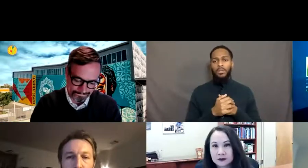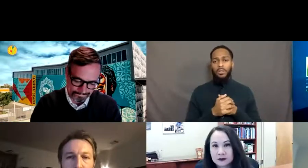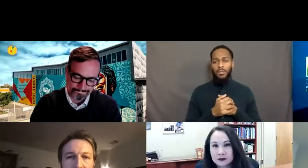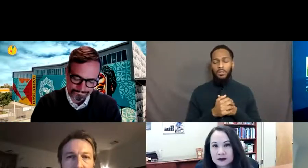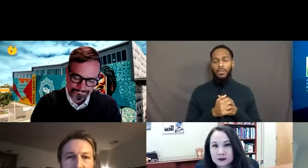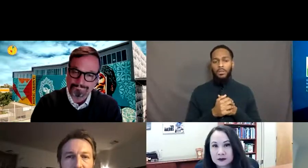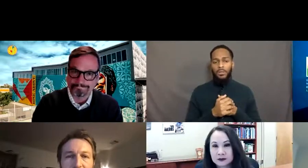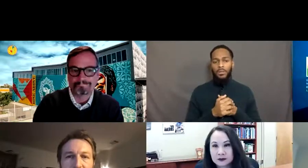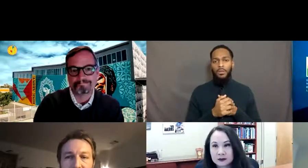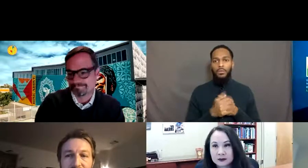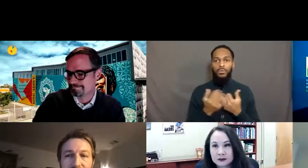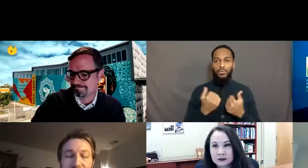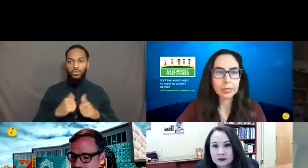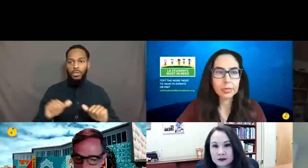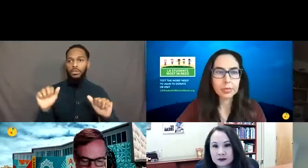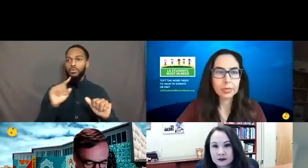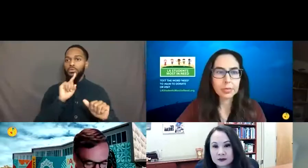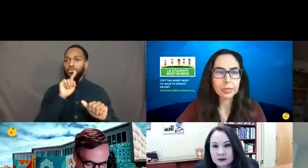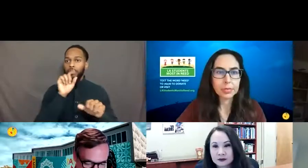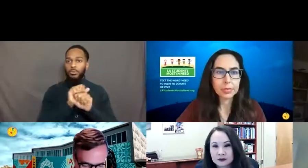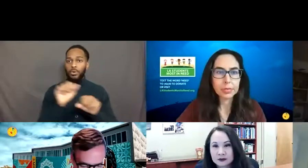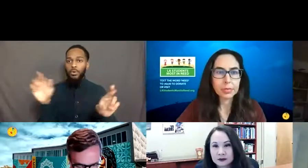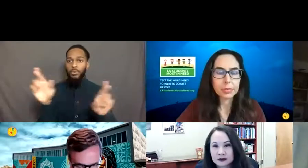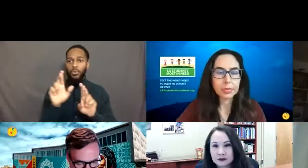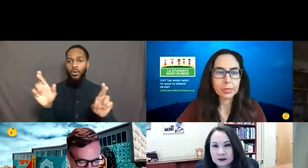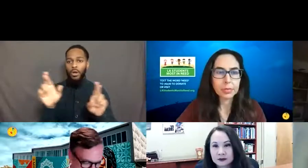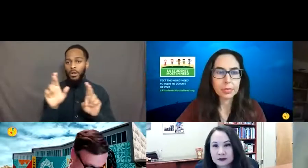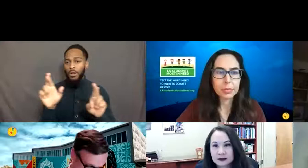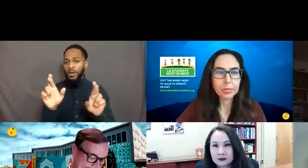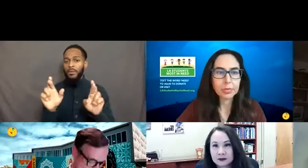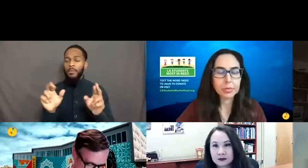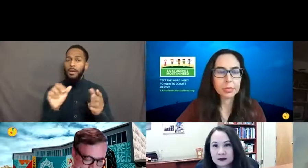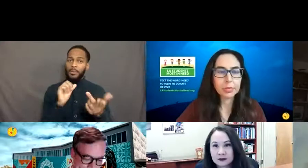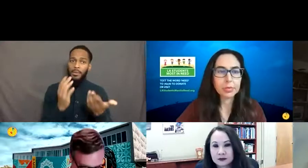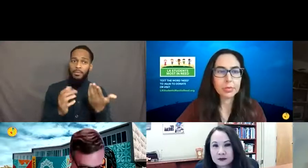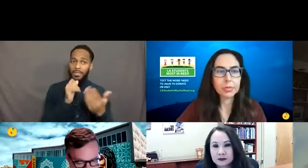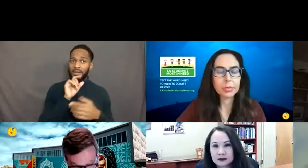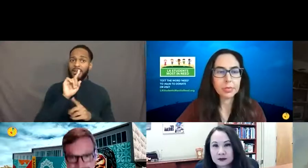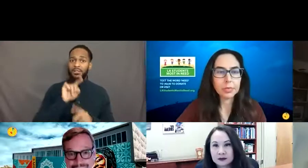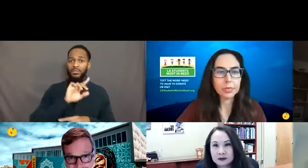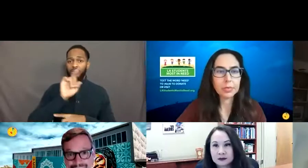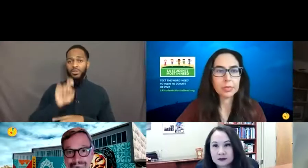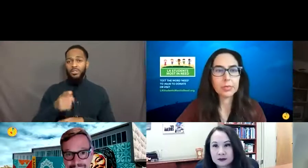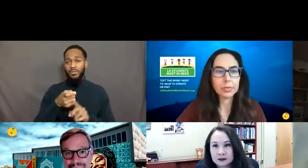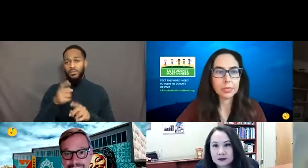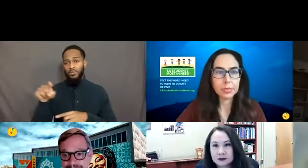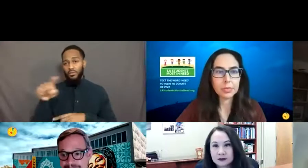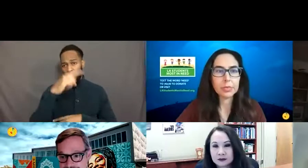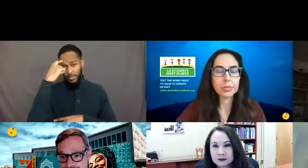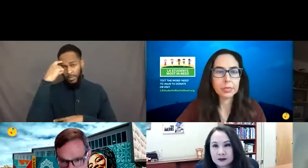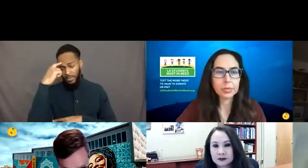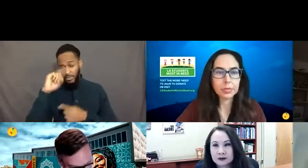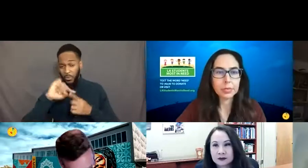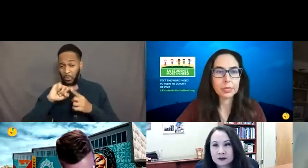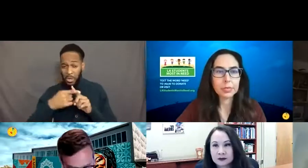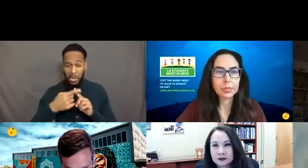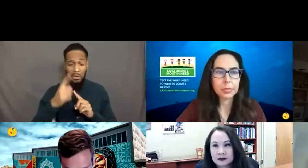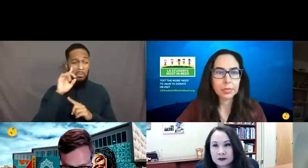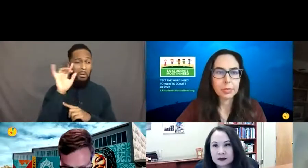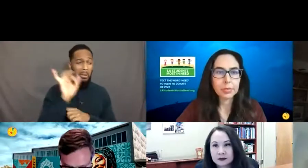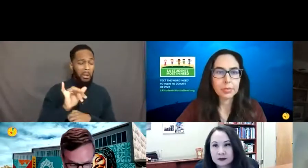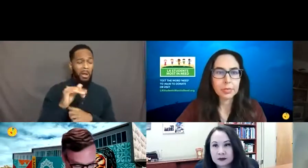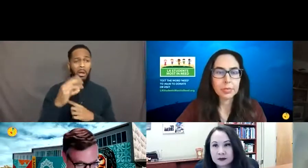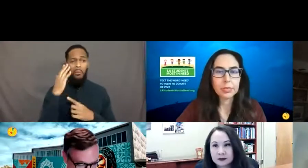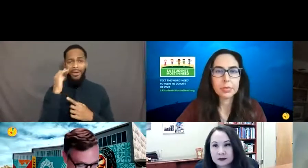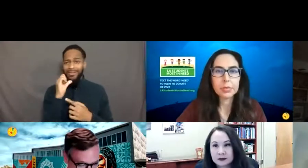to prepare, that doesn't necessarily answer the questions that are on your minds, which is when and what will it look like and why not now, and